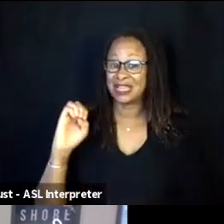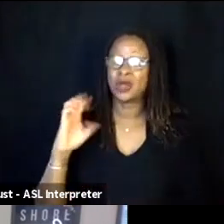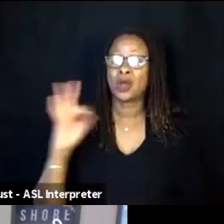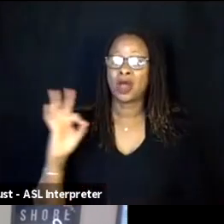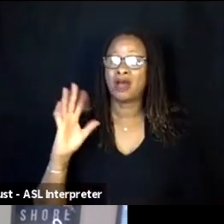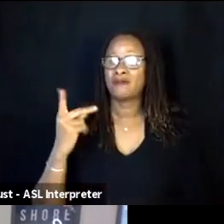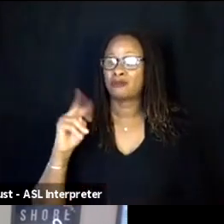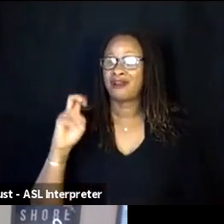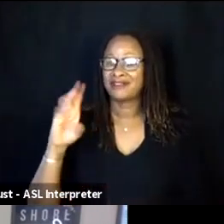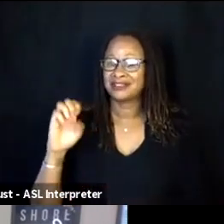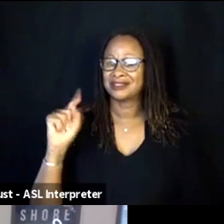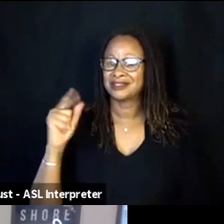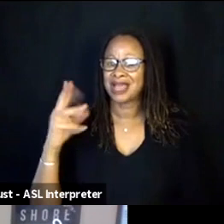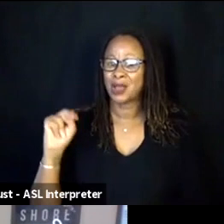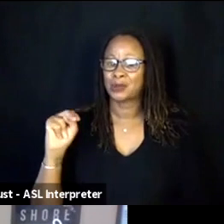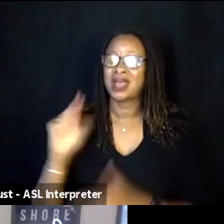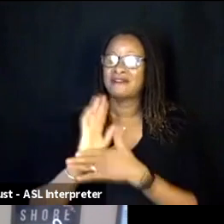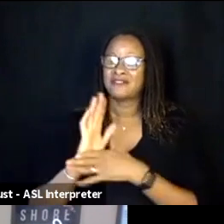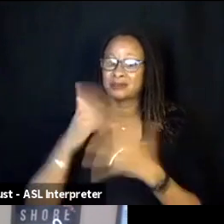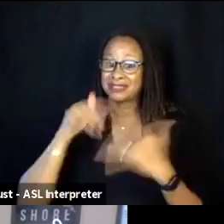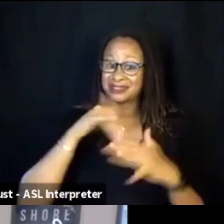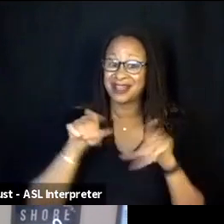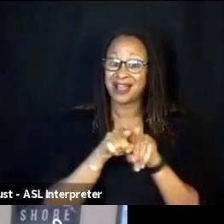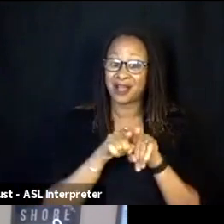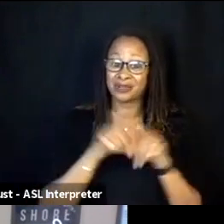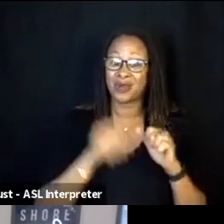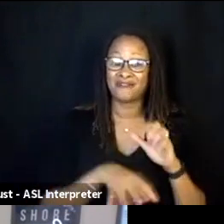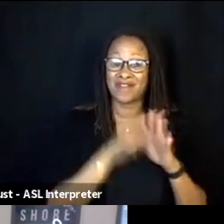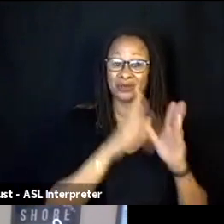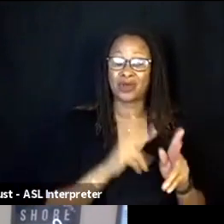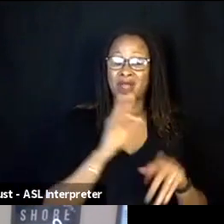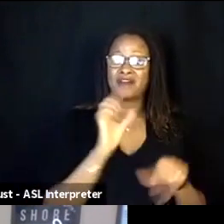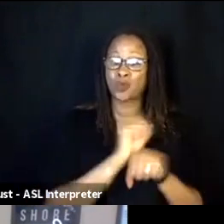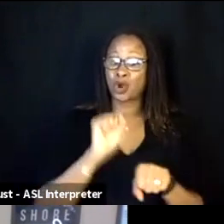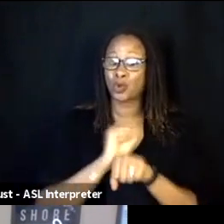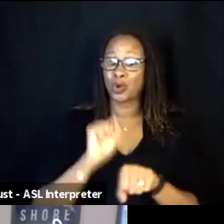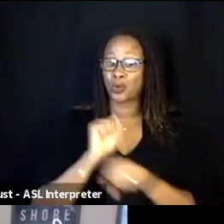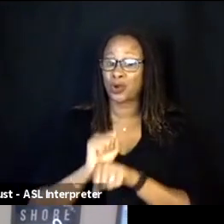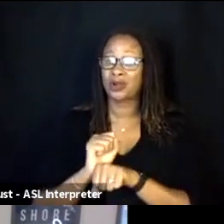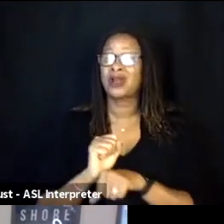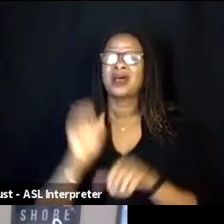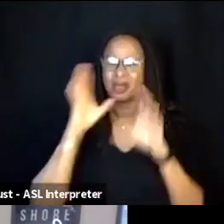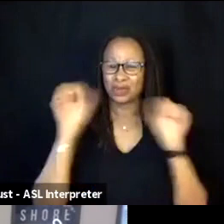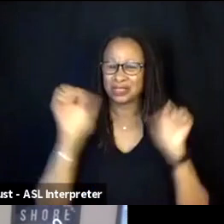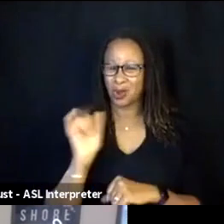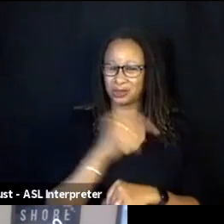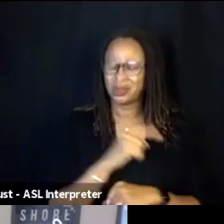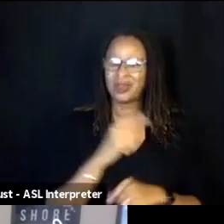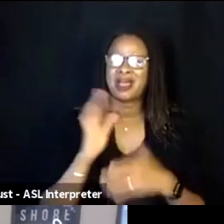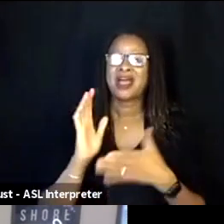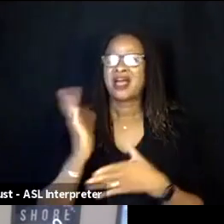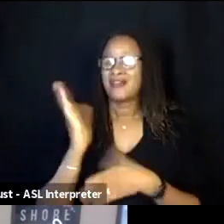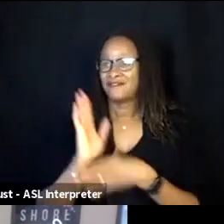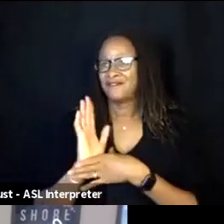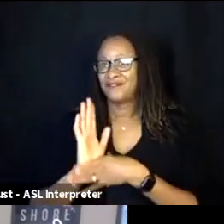Film Society. She is also the founder and former president of Work Works, a feature film finance and production